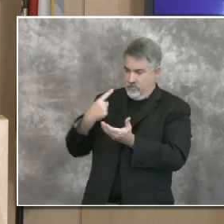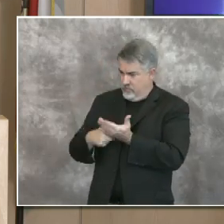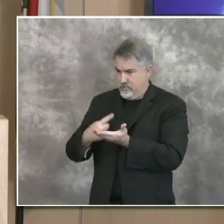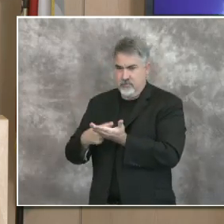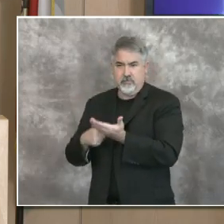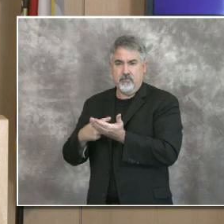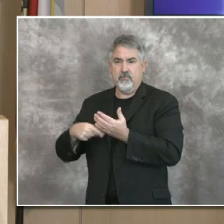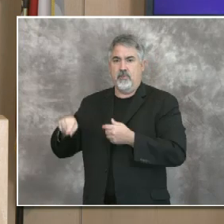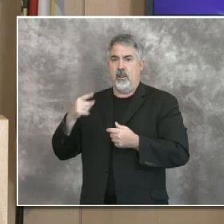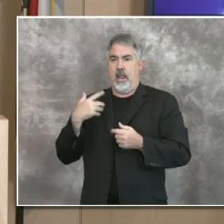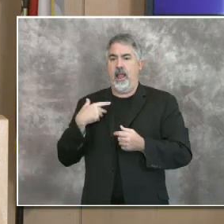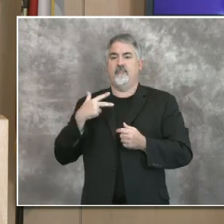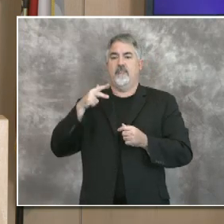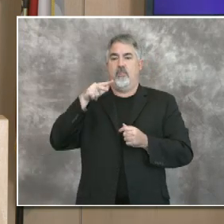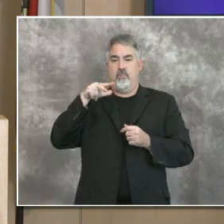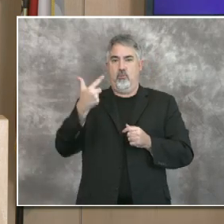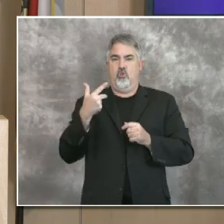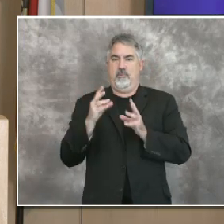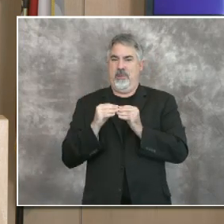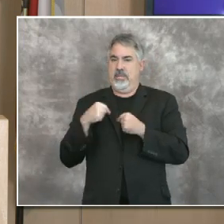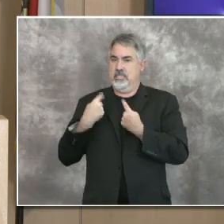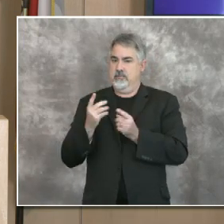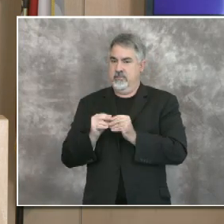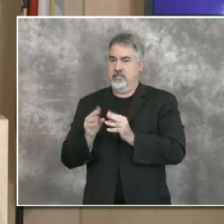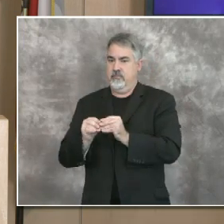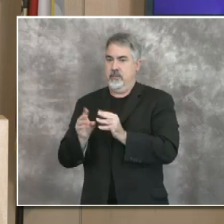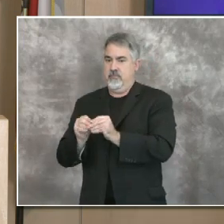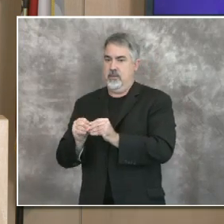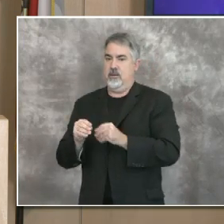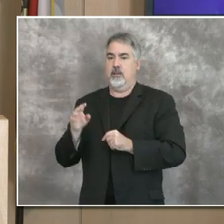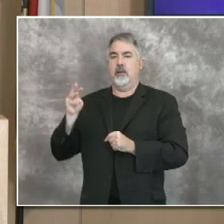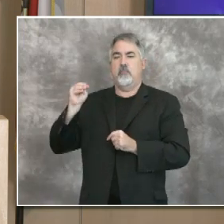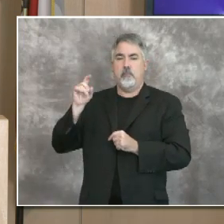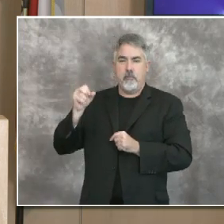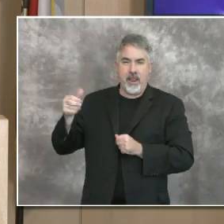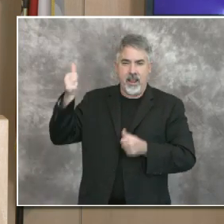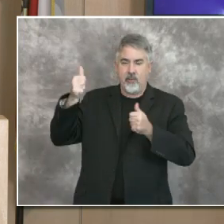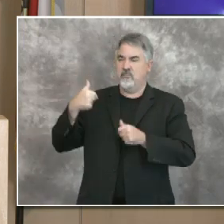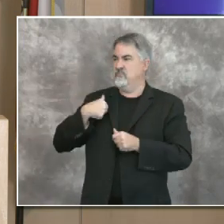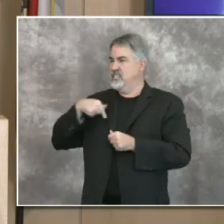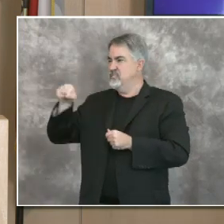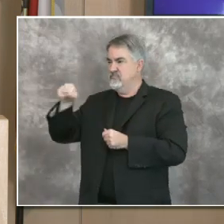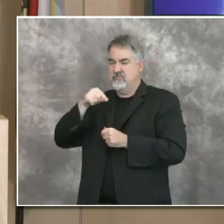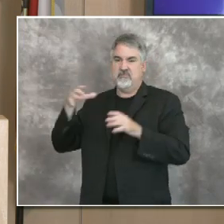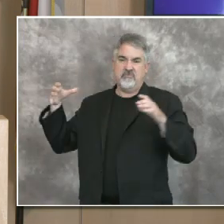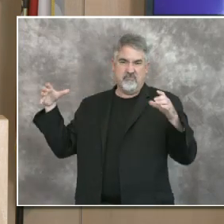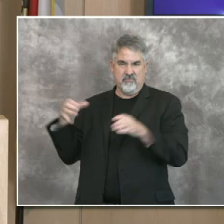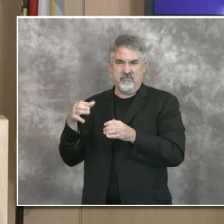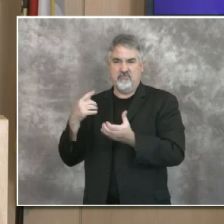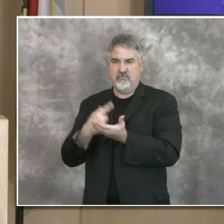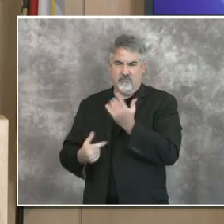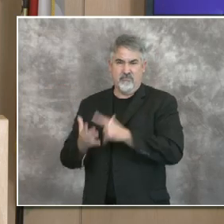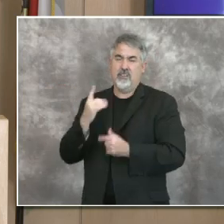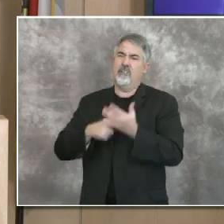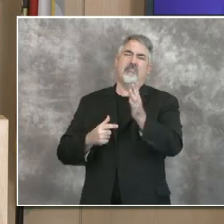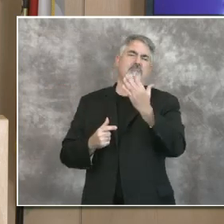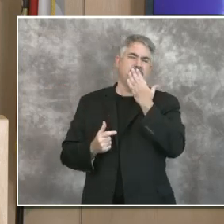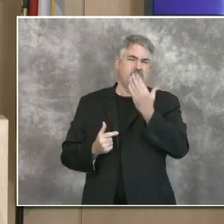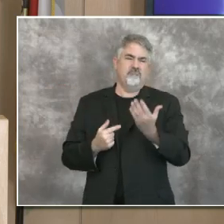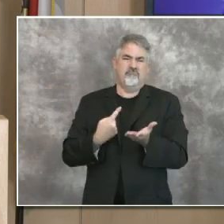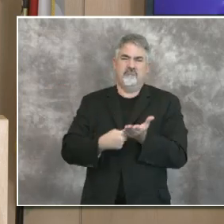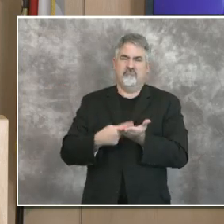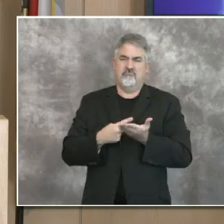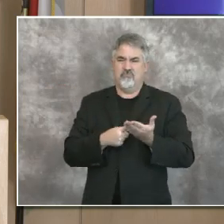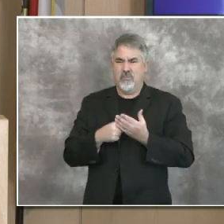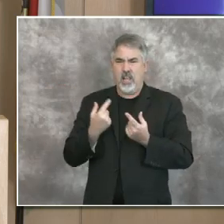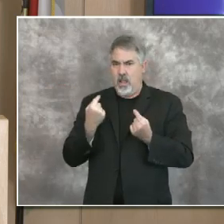third meeting yesterday, and we are getting good input and ideas from its members about how they will reopen when